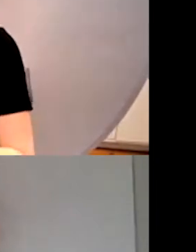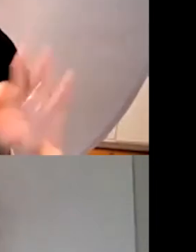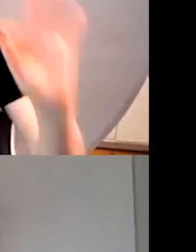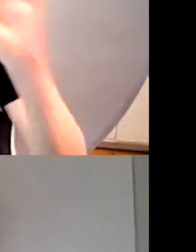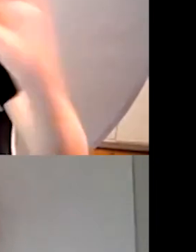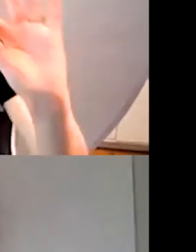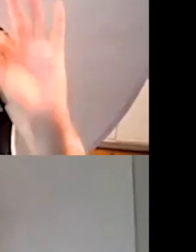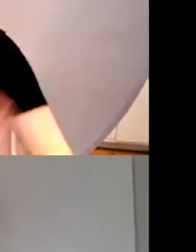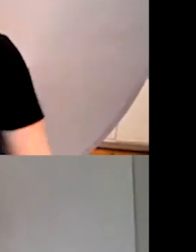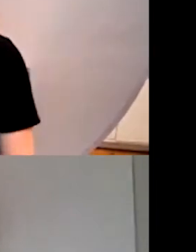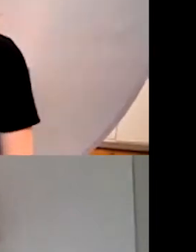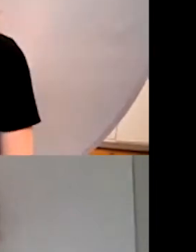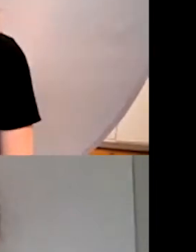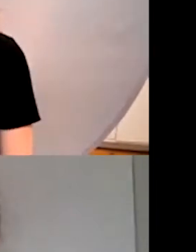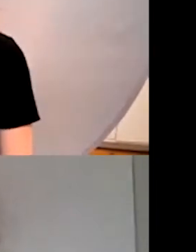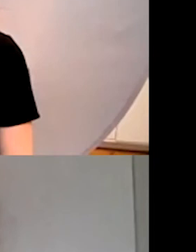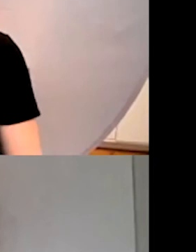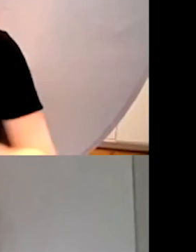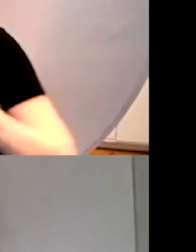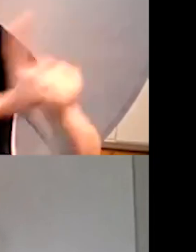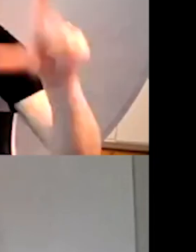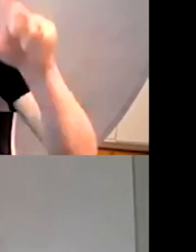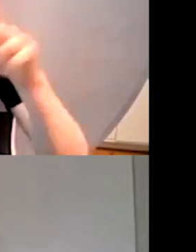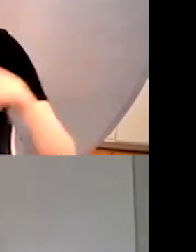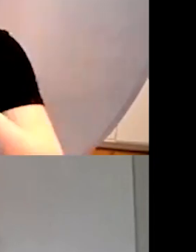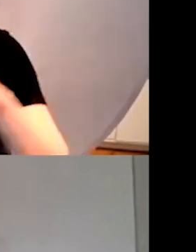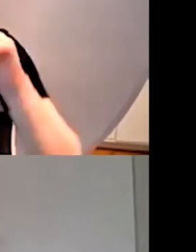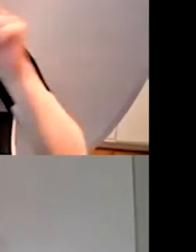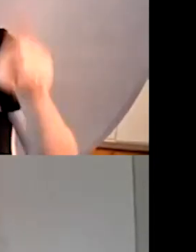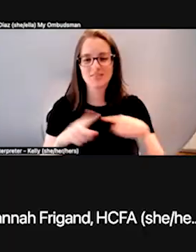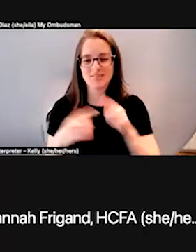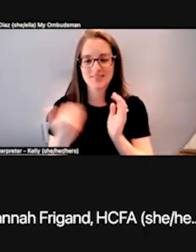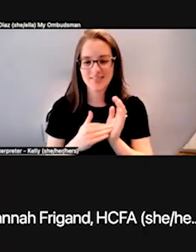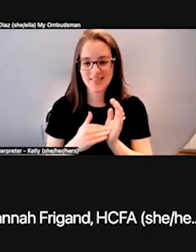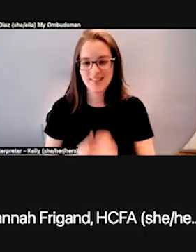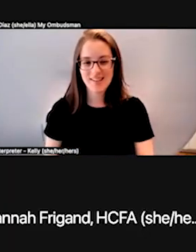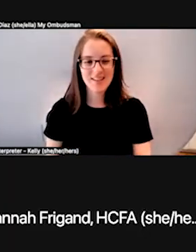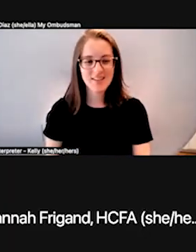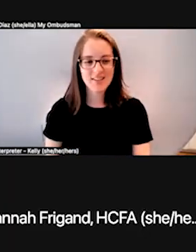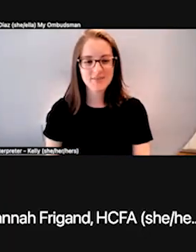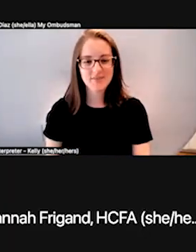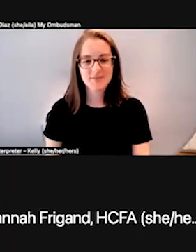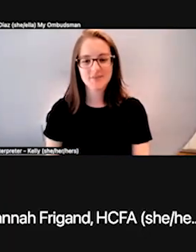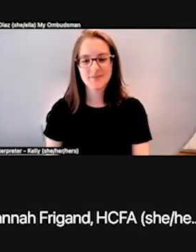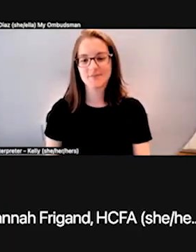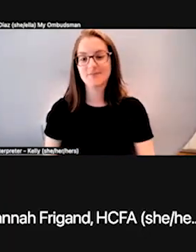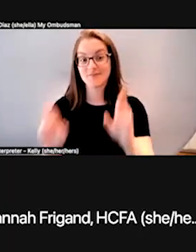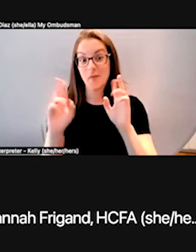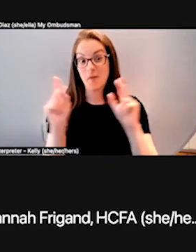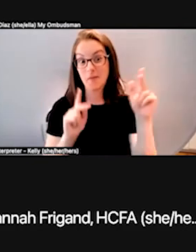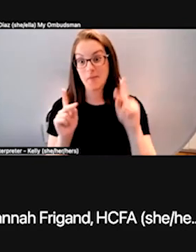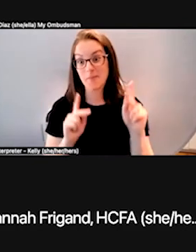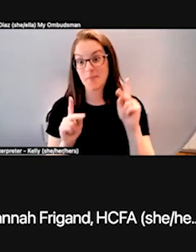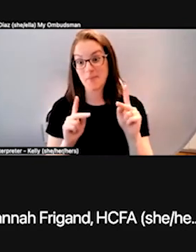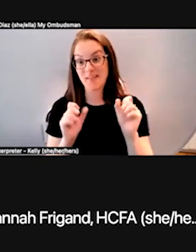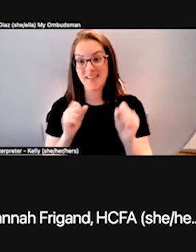All right, I'll go ahead and share my screen again. Okay, so hopefully folks are able to see another set of slides that